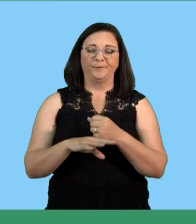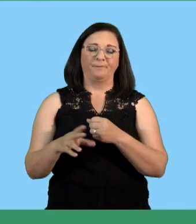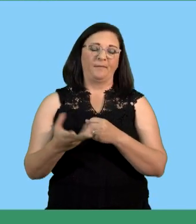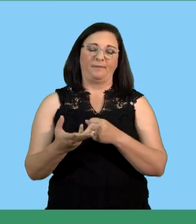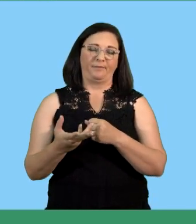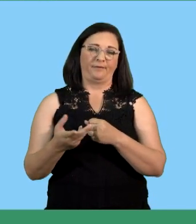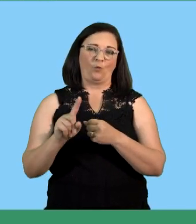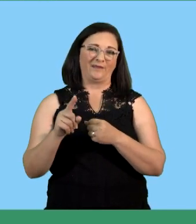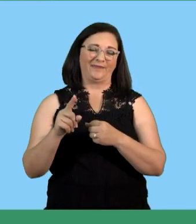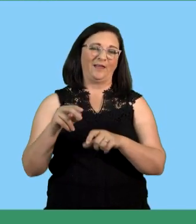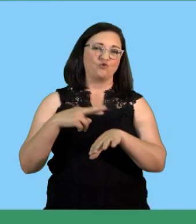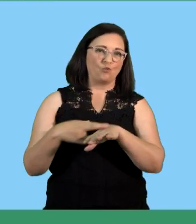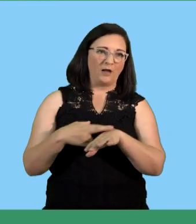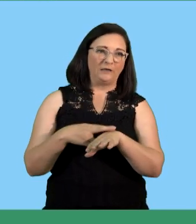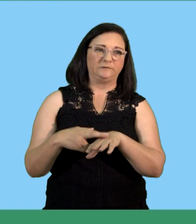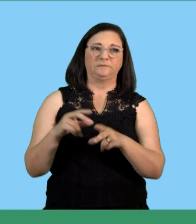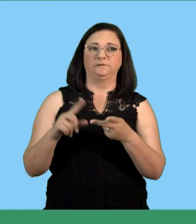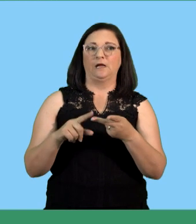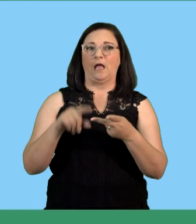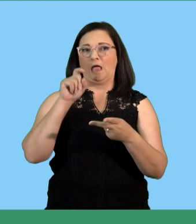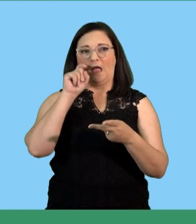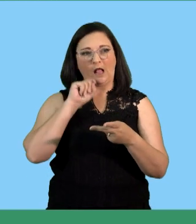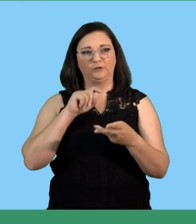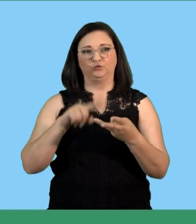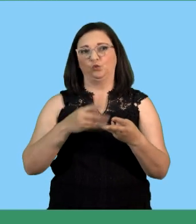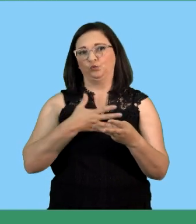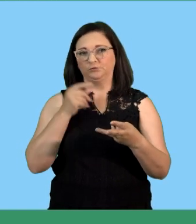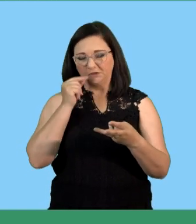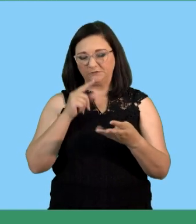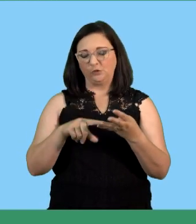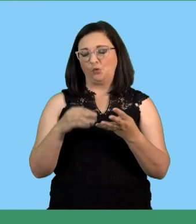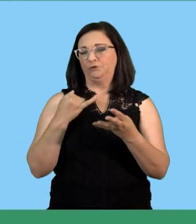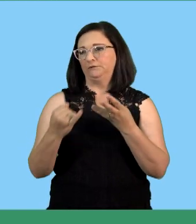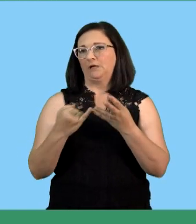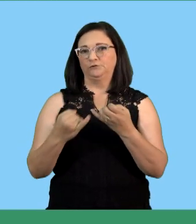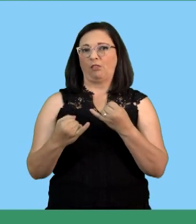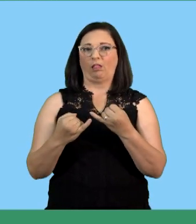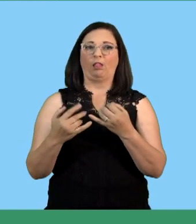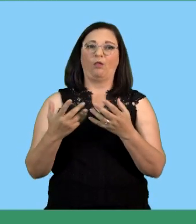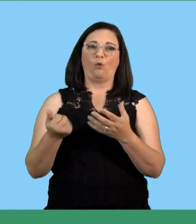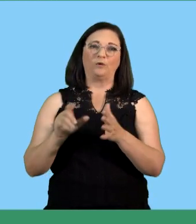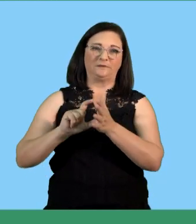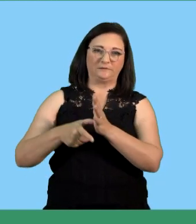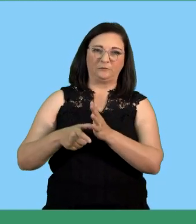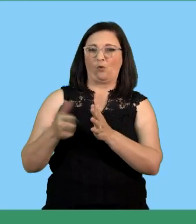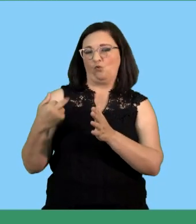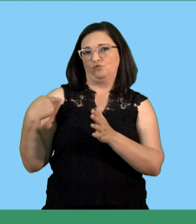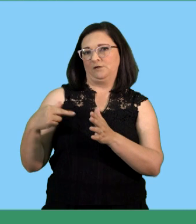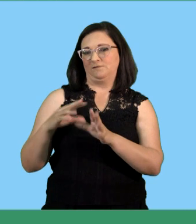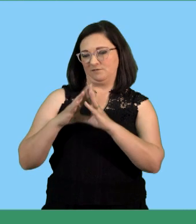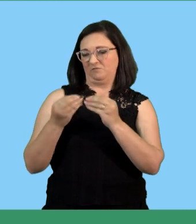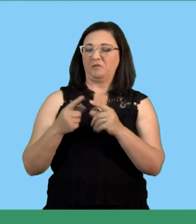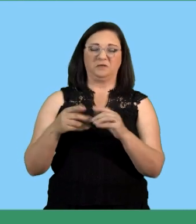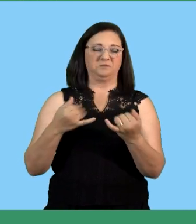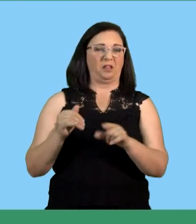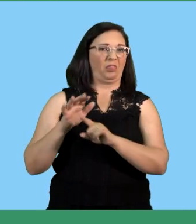the grounds rather, of race or age or gender or sexual orientation or disability or